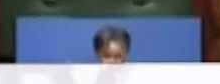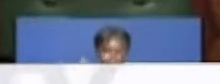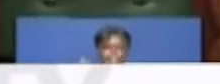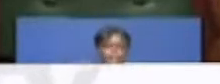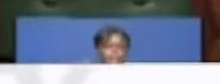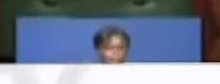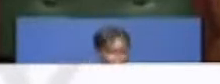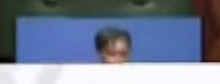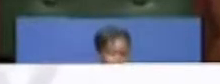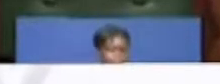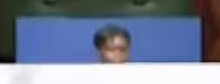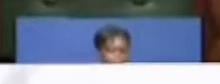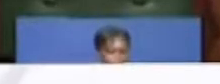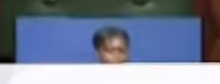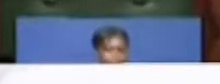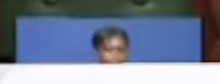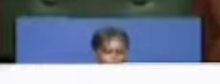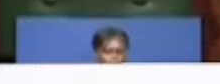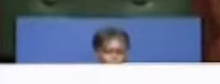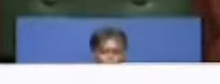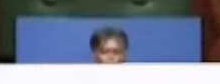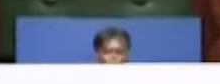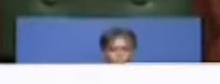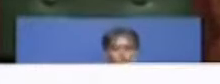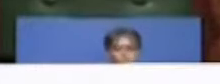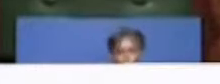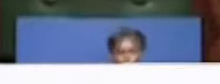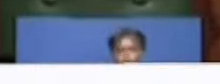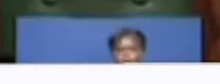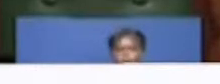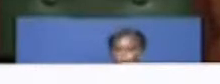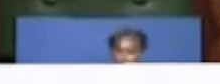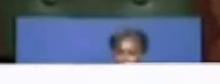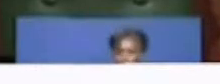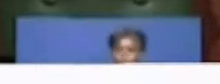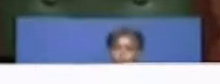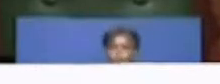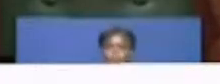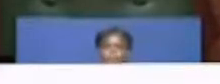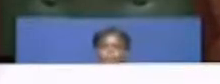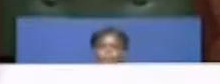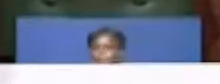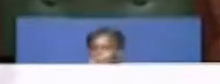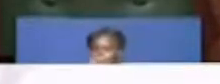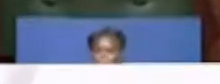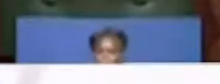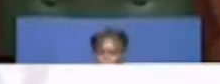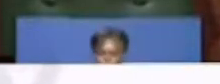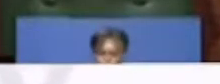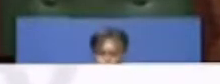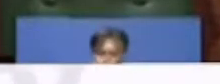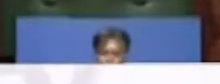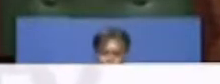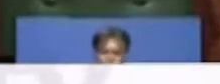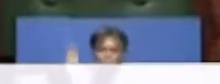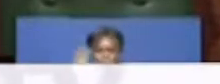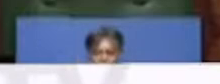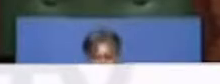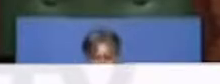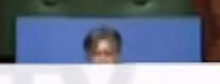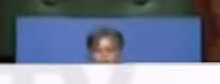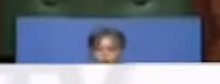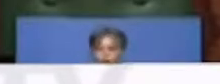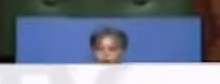to lead alongside the United Kingdom, my administration pledged to allocate 26% of our